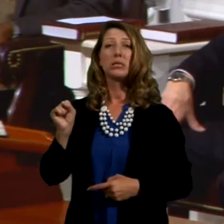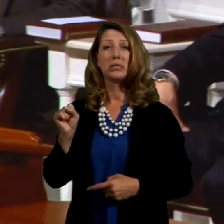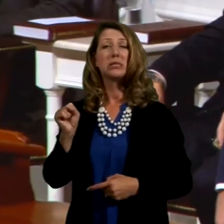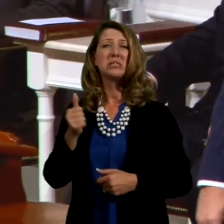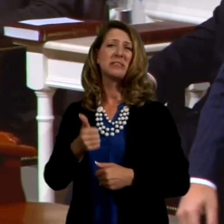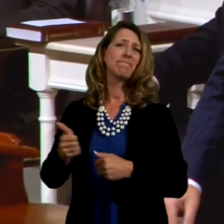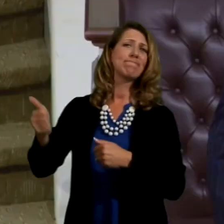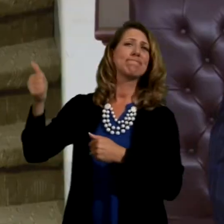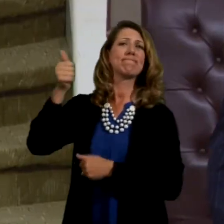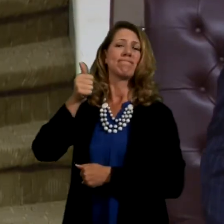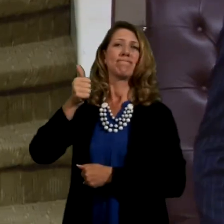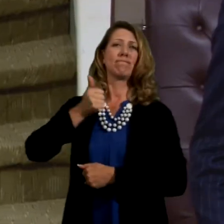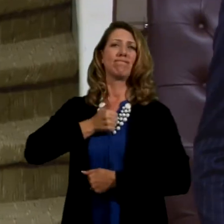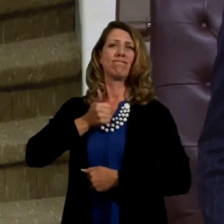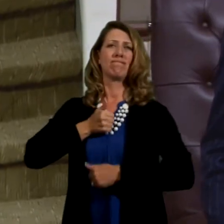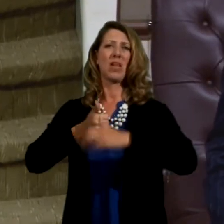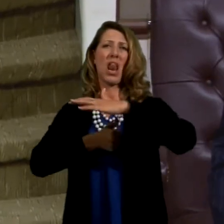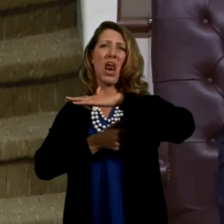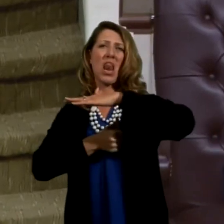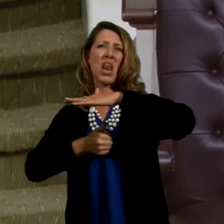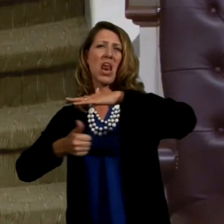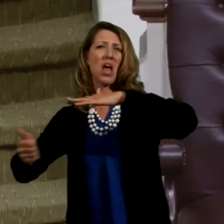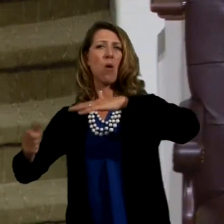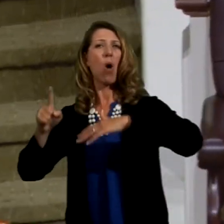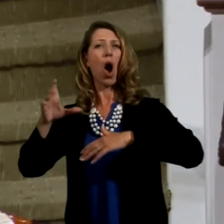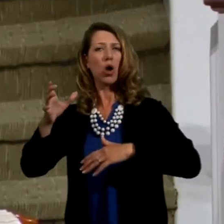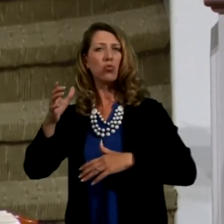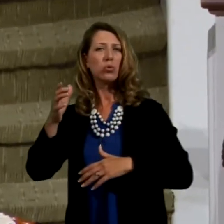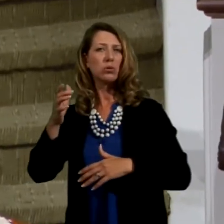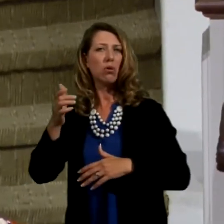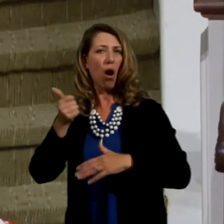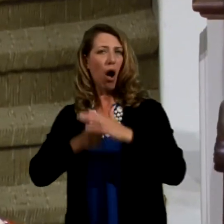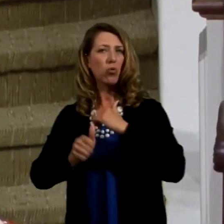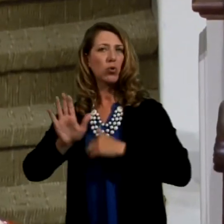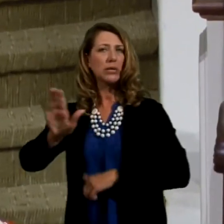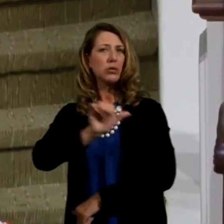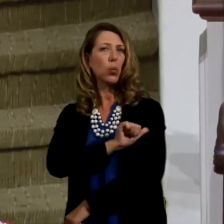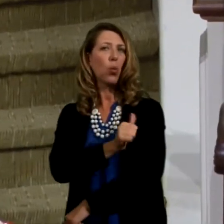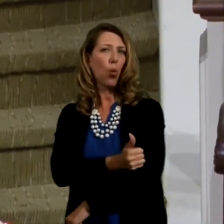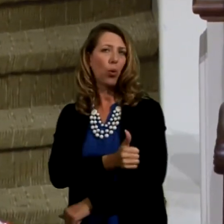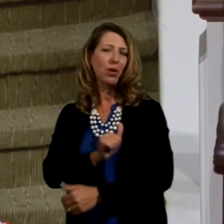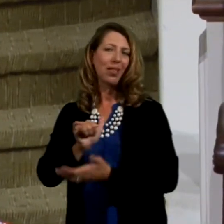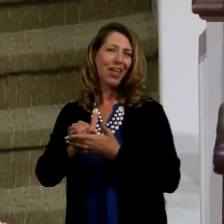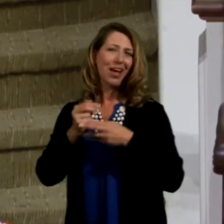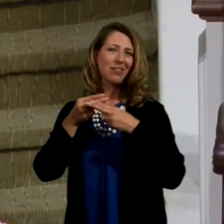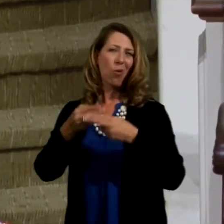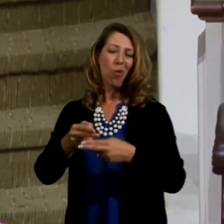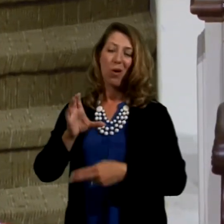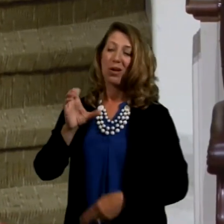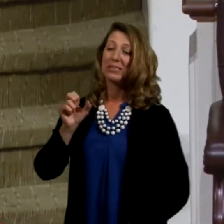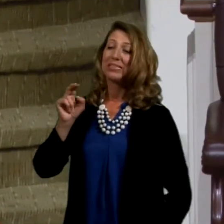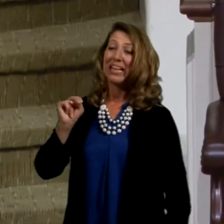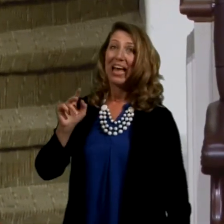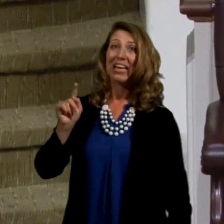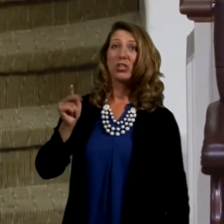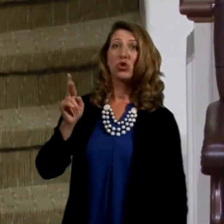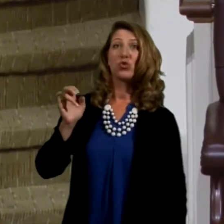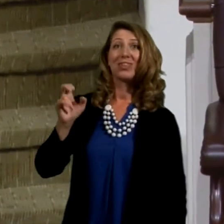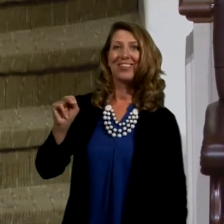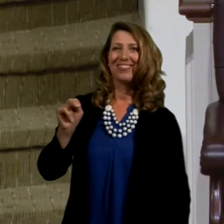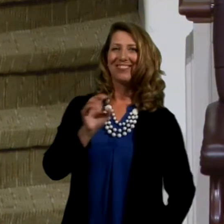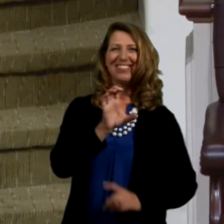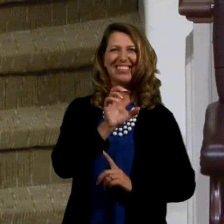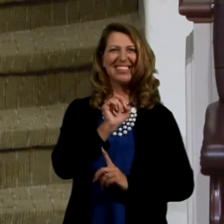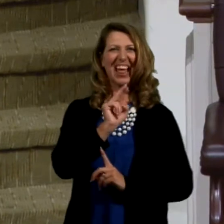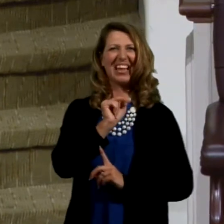has 100 soldiers that work for him or are under his authority. That's why he's called a centurion, like century, 100. He's